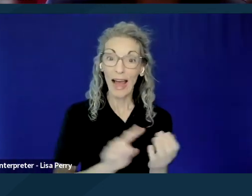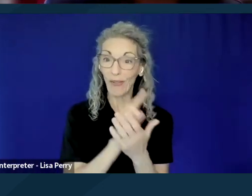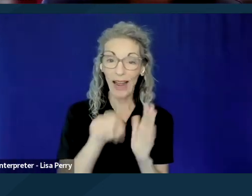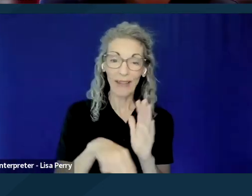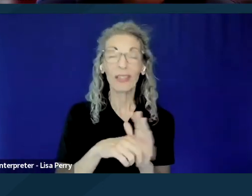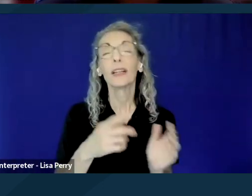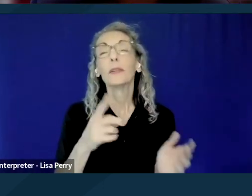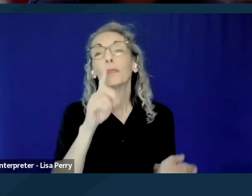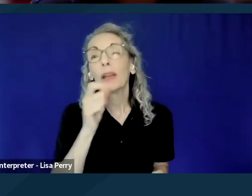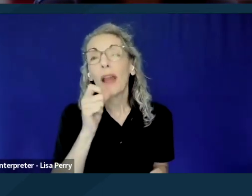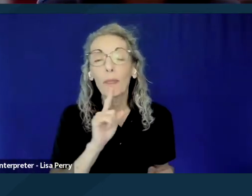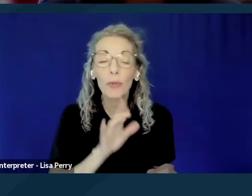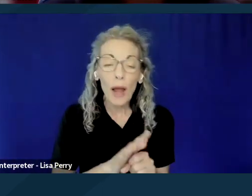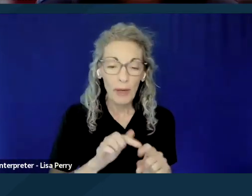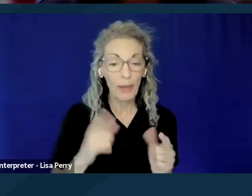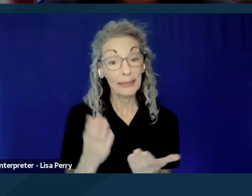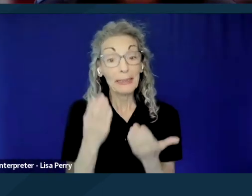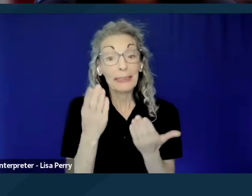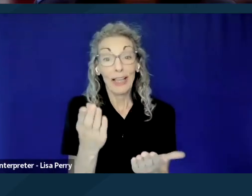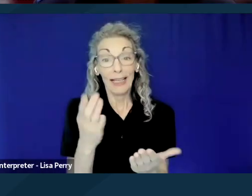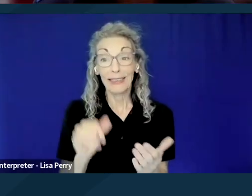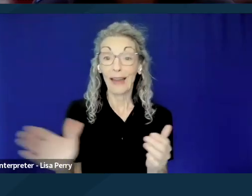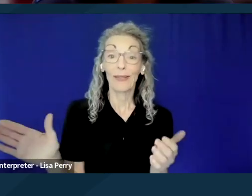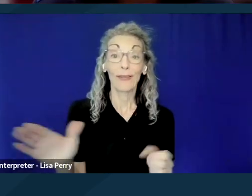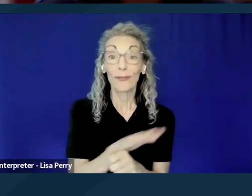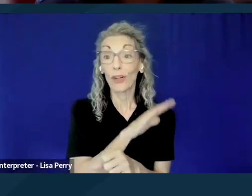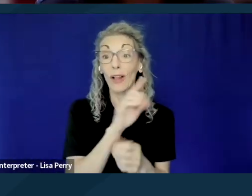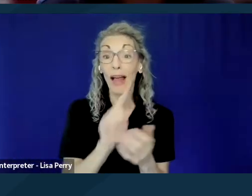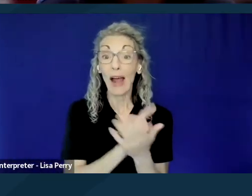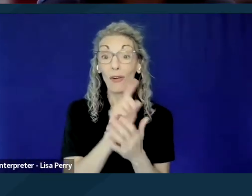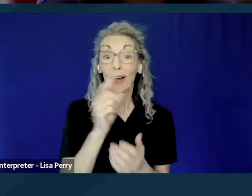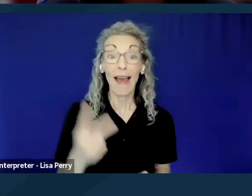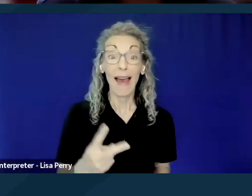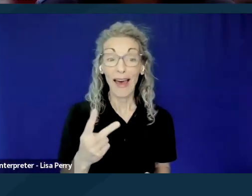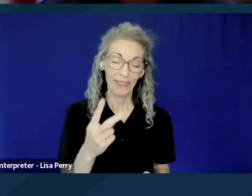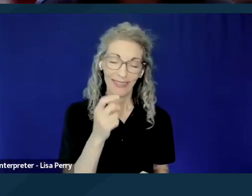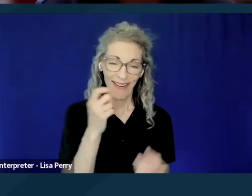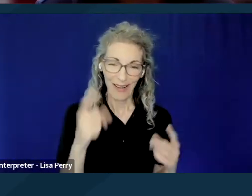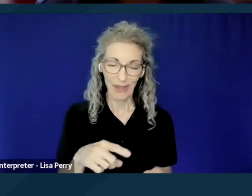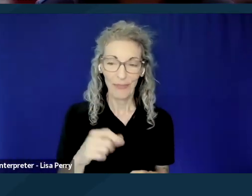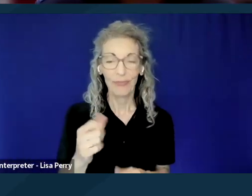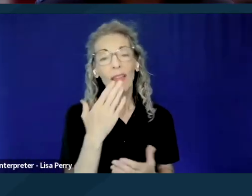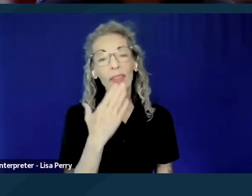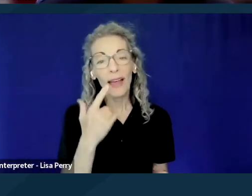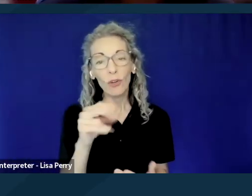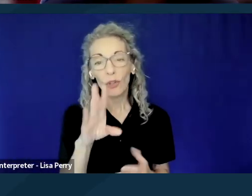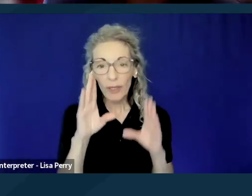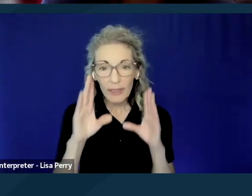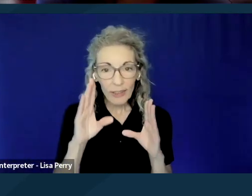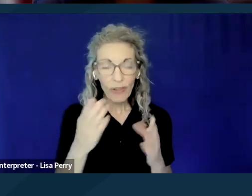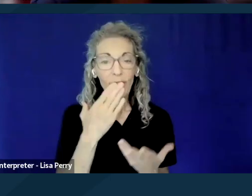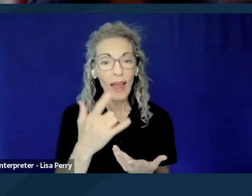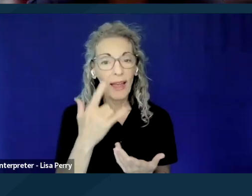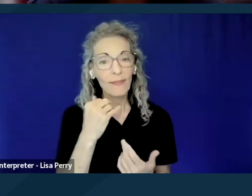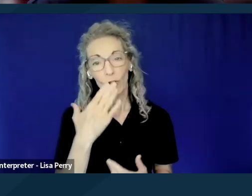as suggested might happen. I really thank you for your attention and your good questions. I really